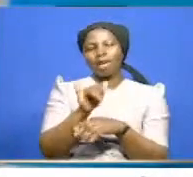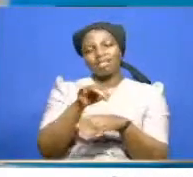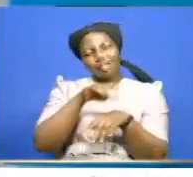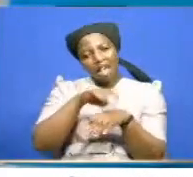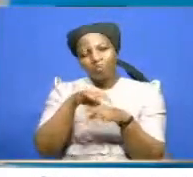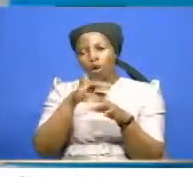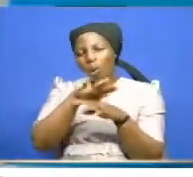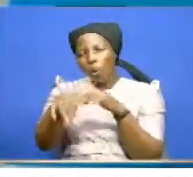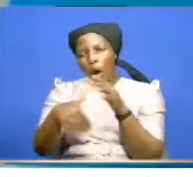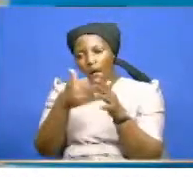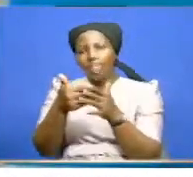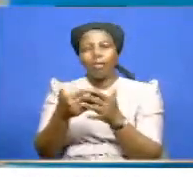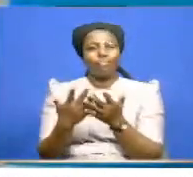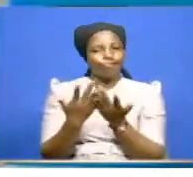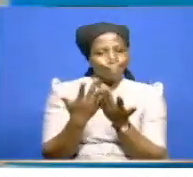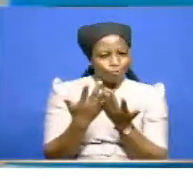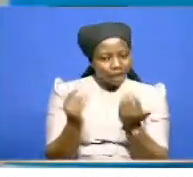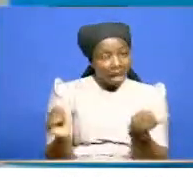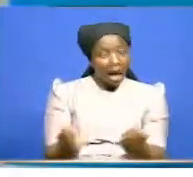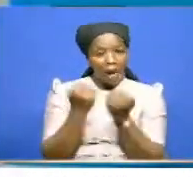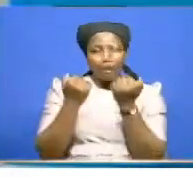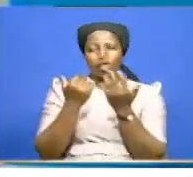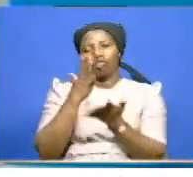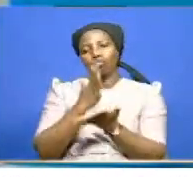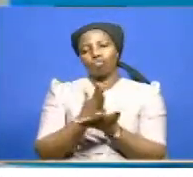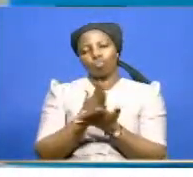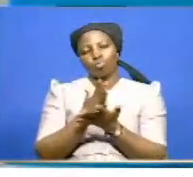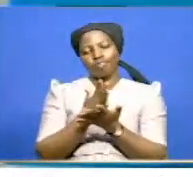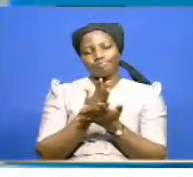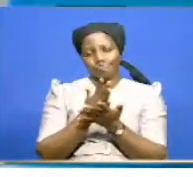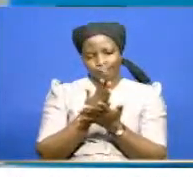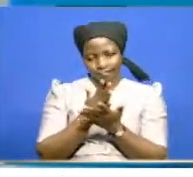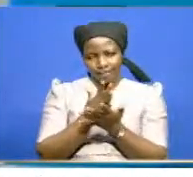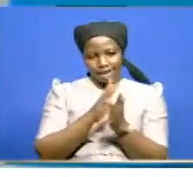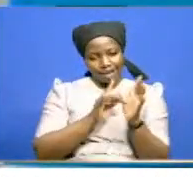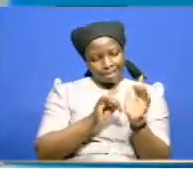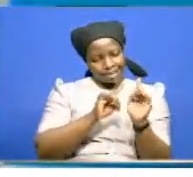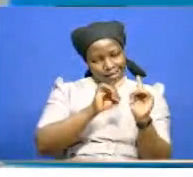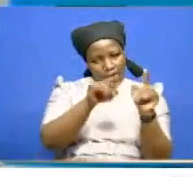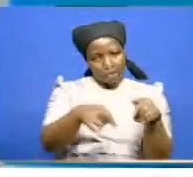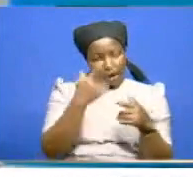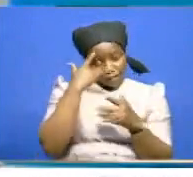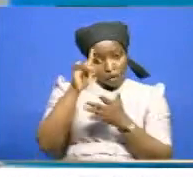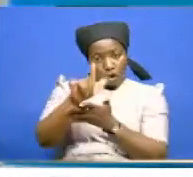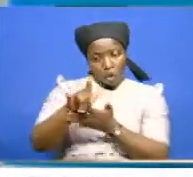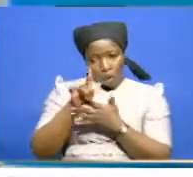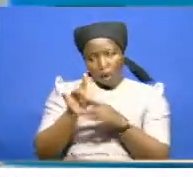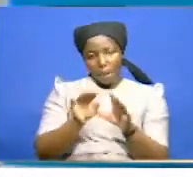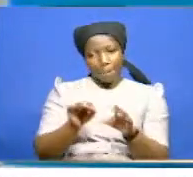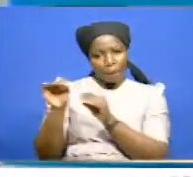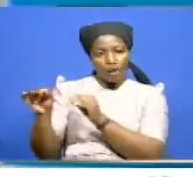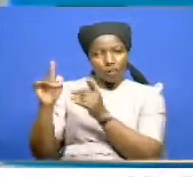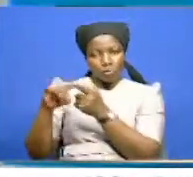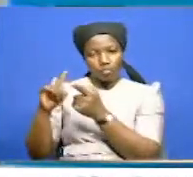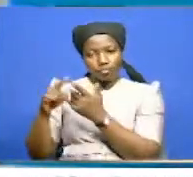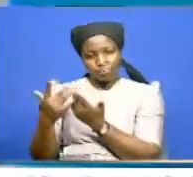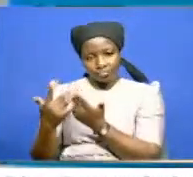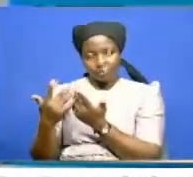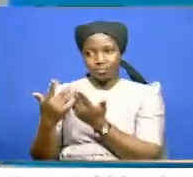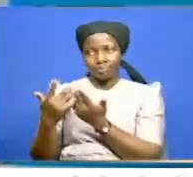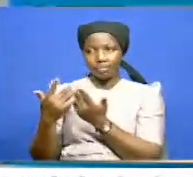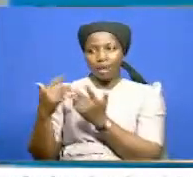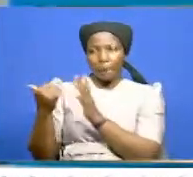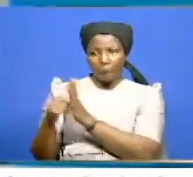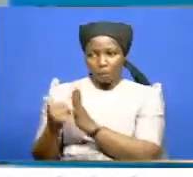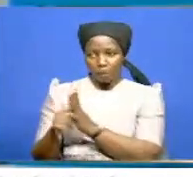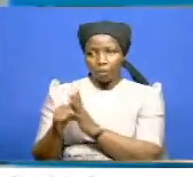place, automatically shifts demand for loans into a high gear. But